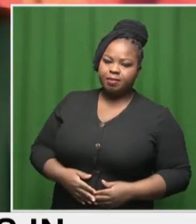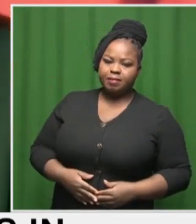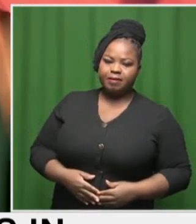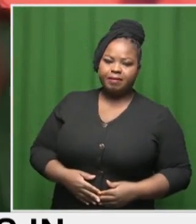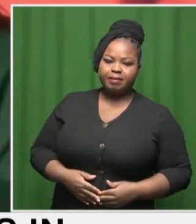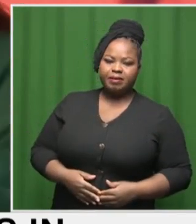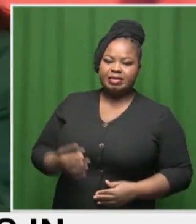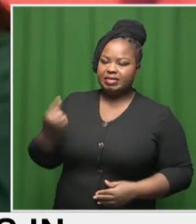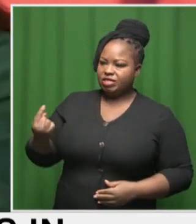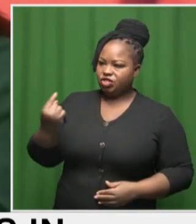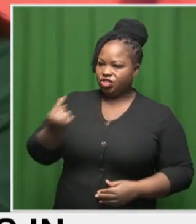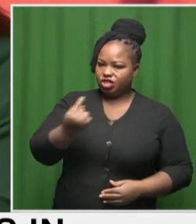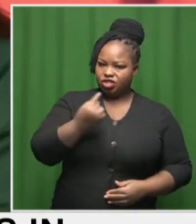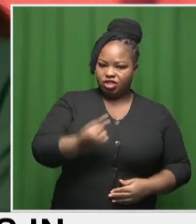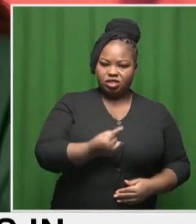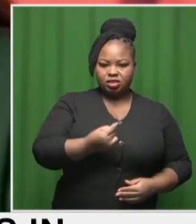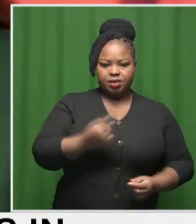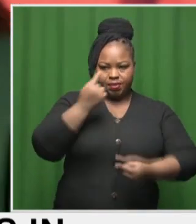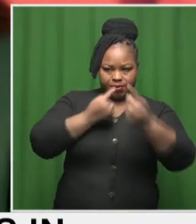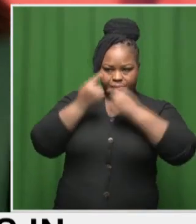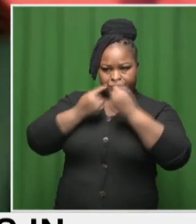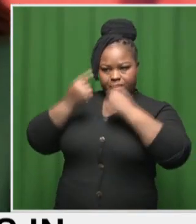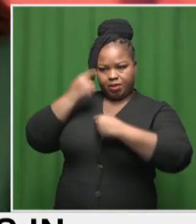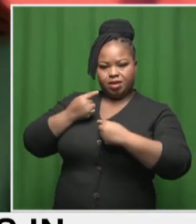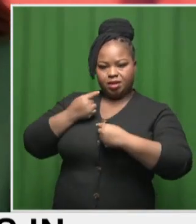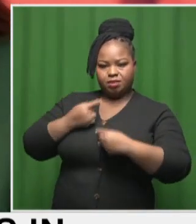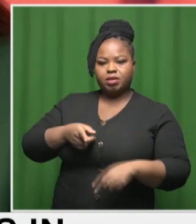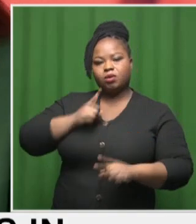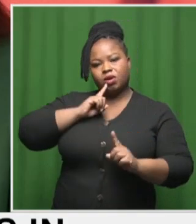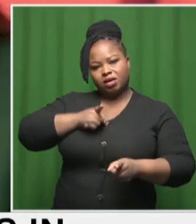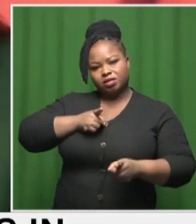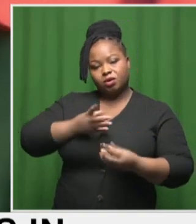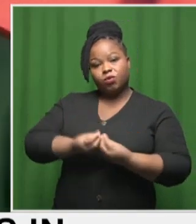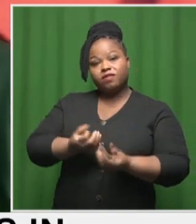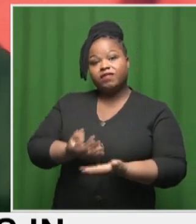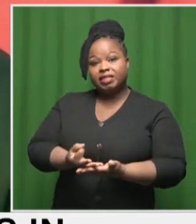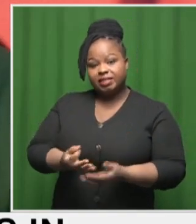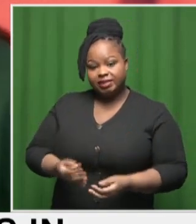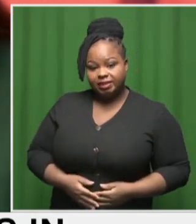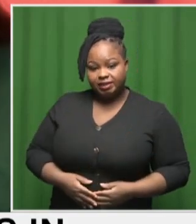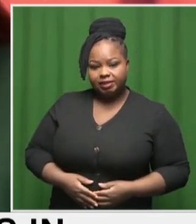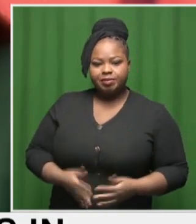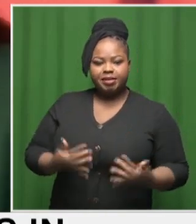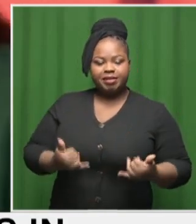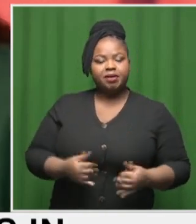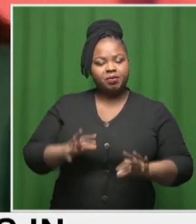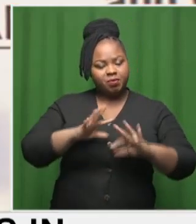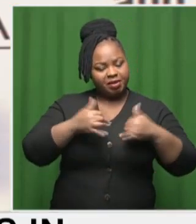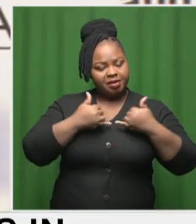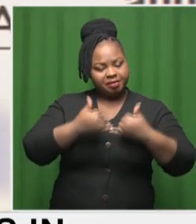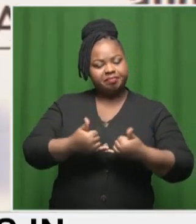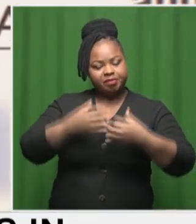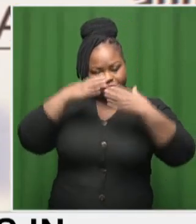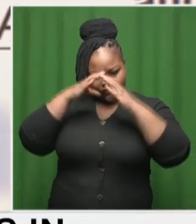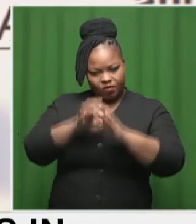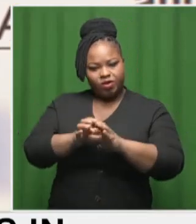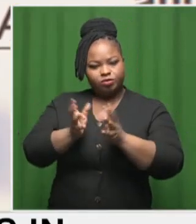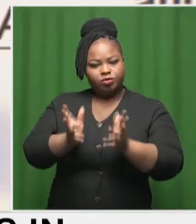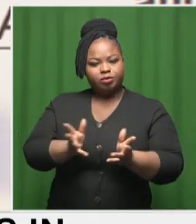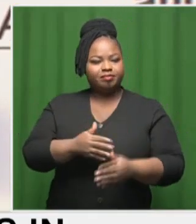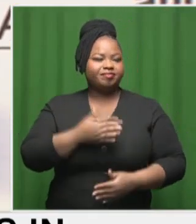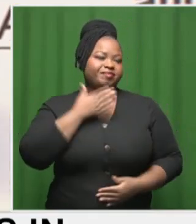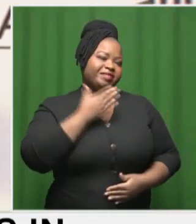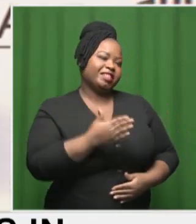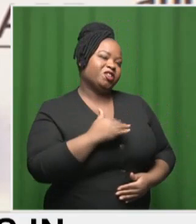I'll answer each and every allegation with facts, of course. But we get to the World Cup now. That's the focus of attention. Thank